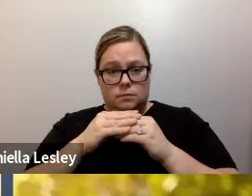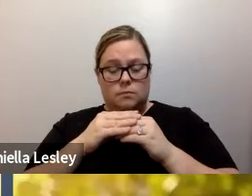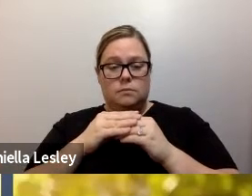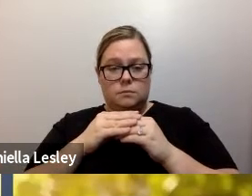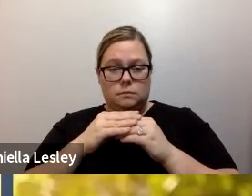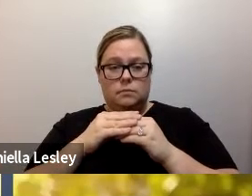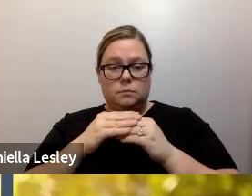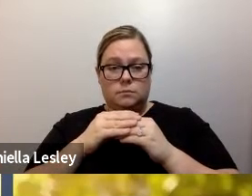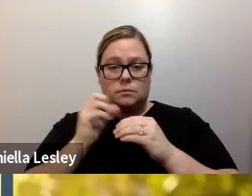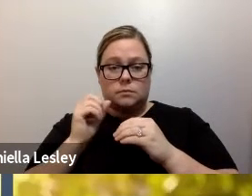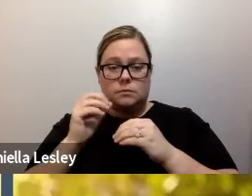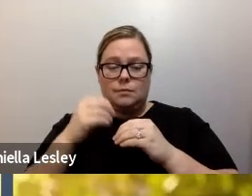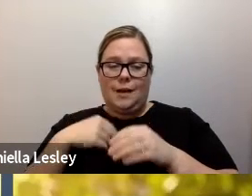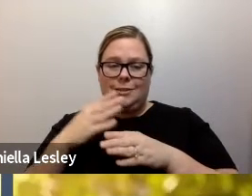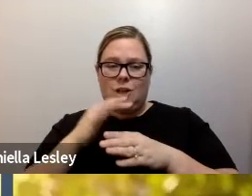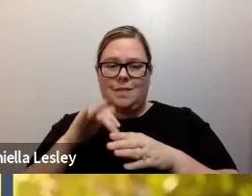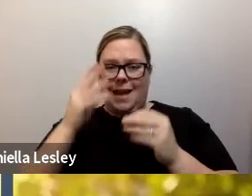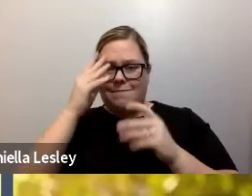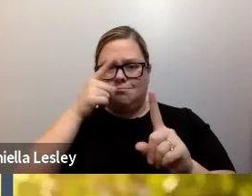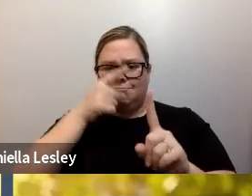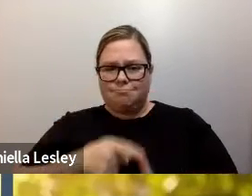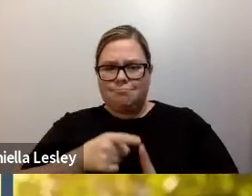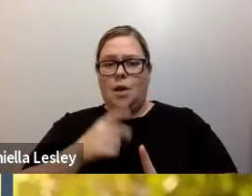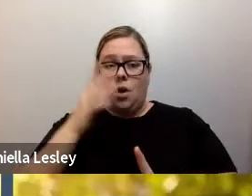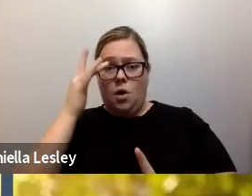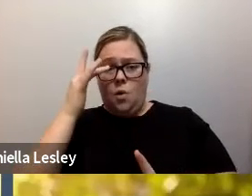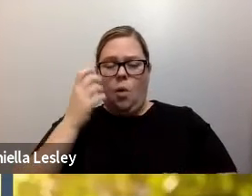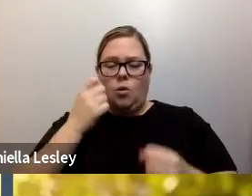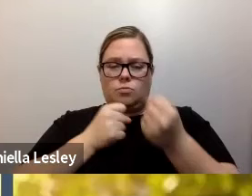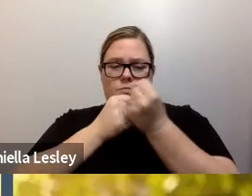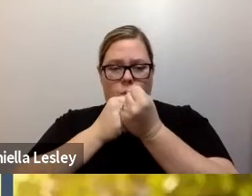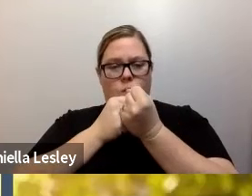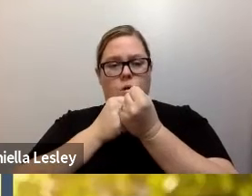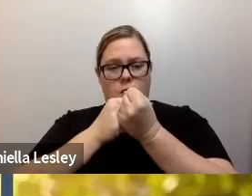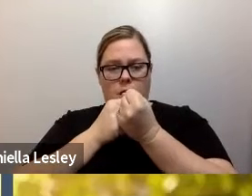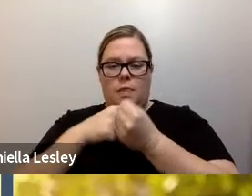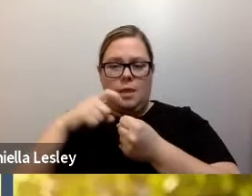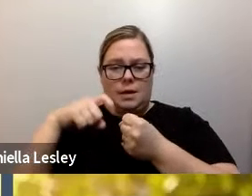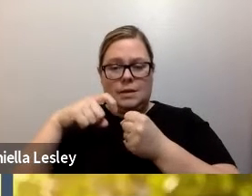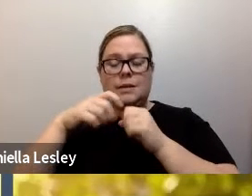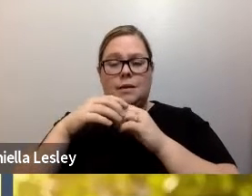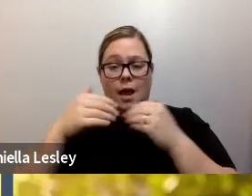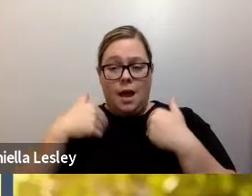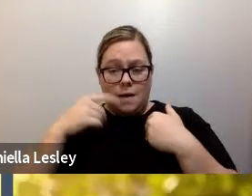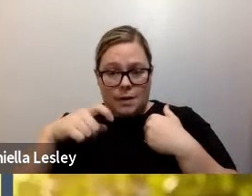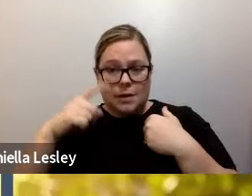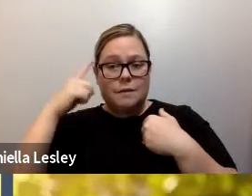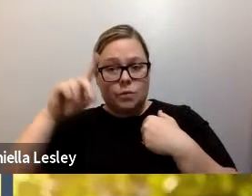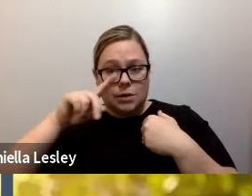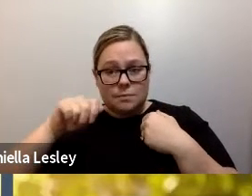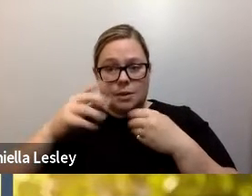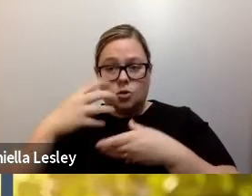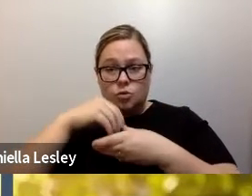So I share those data points with you just to support the need that there is a need for disability inclusion in